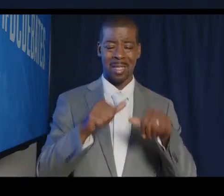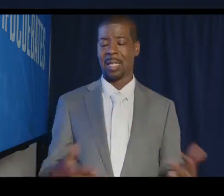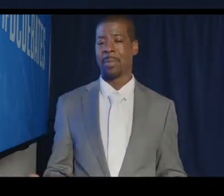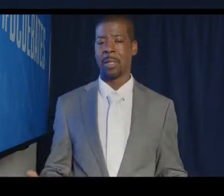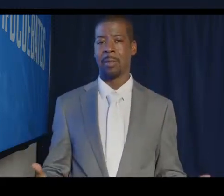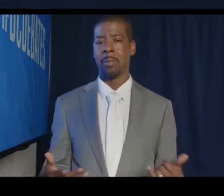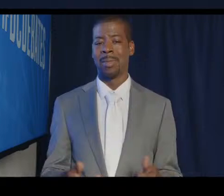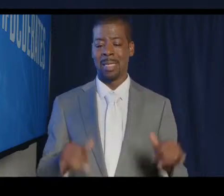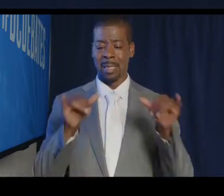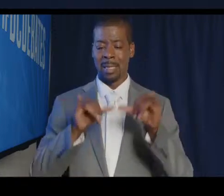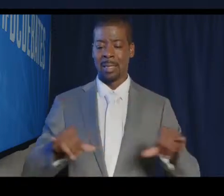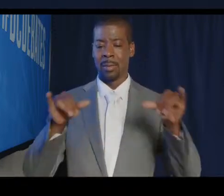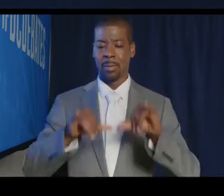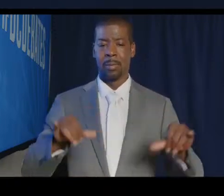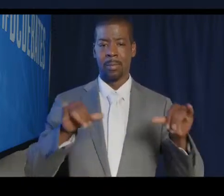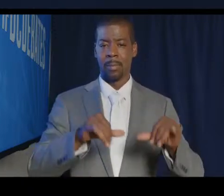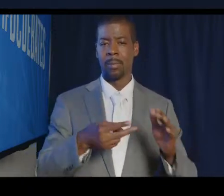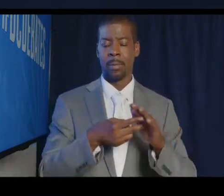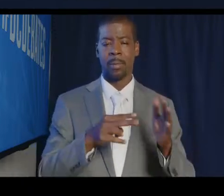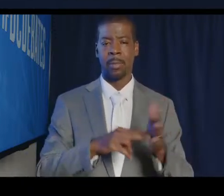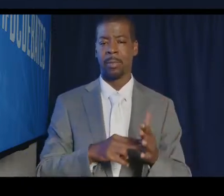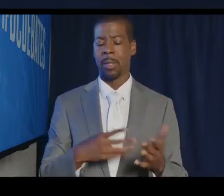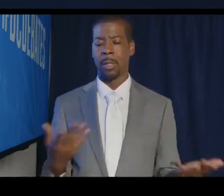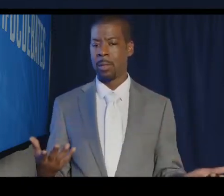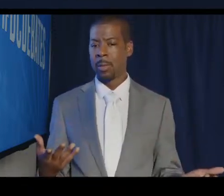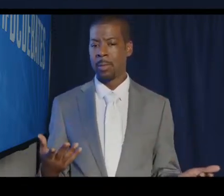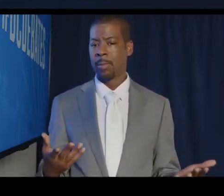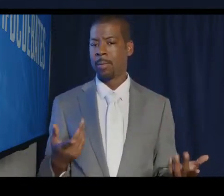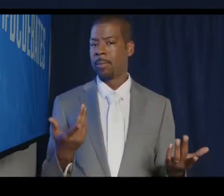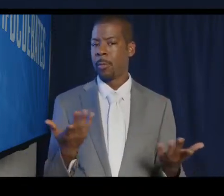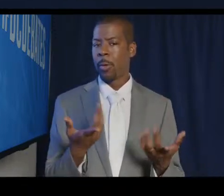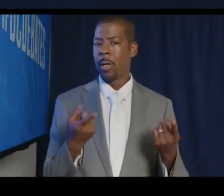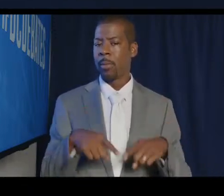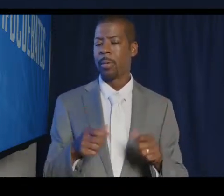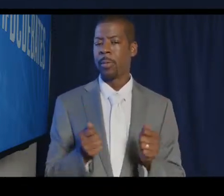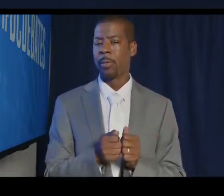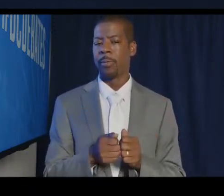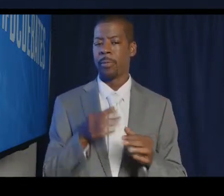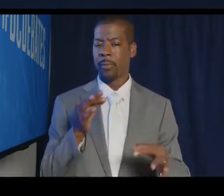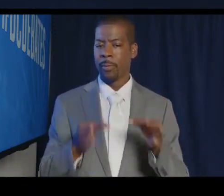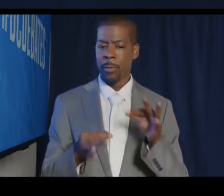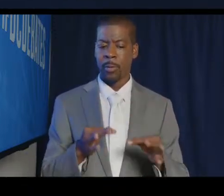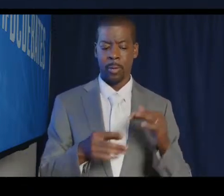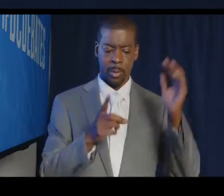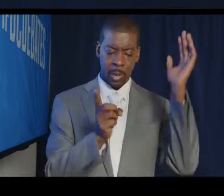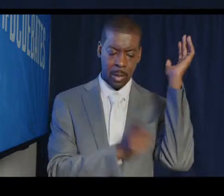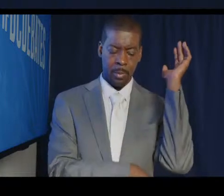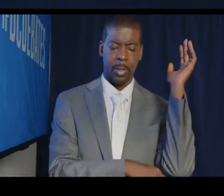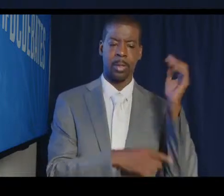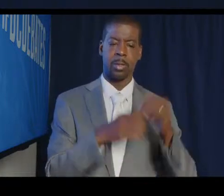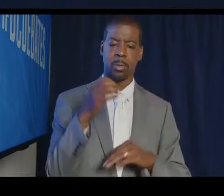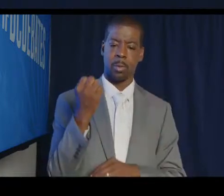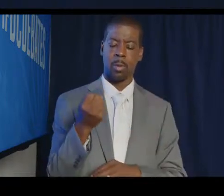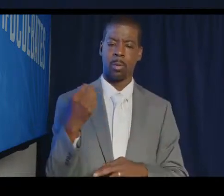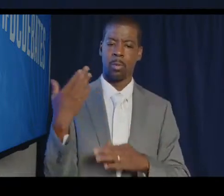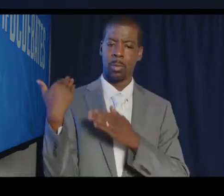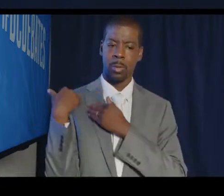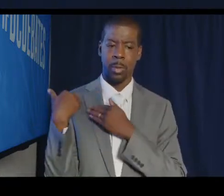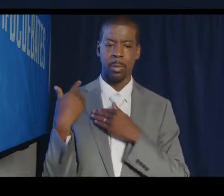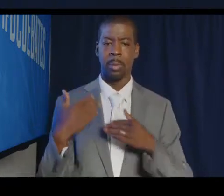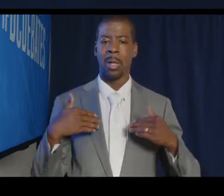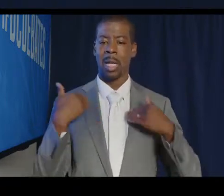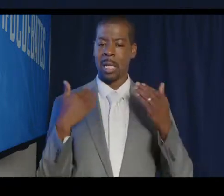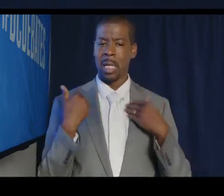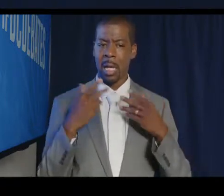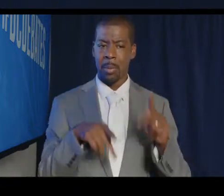time. That tells me that was a lack of accountability that was going on there. But I think separate from that too, we've also changed our approach in engaging young people, our tweens,